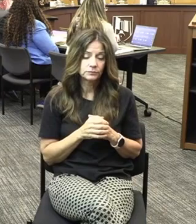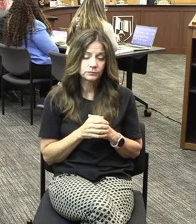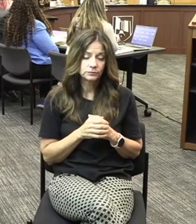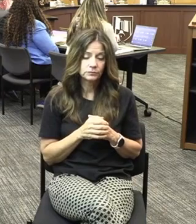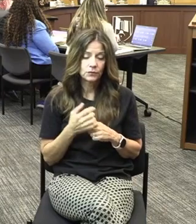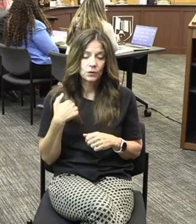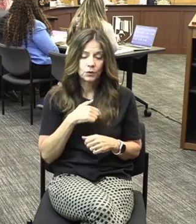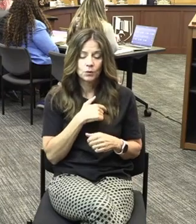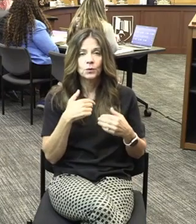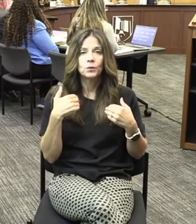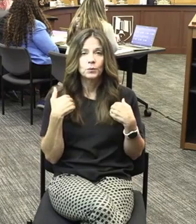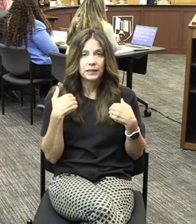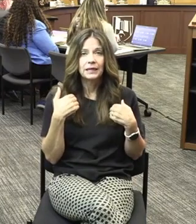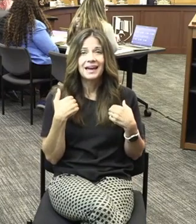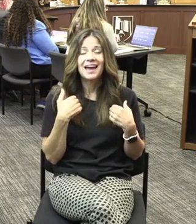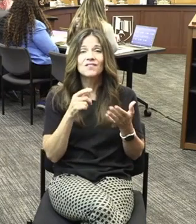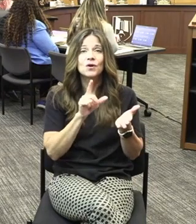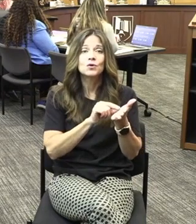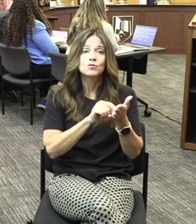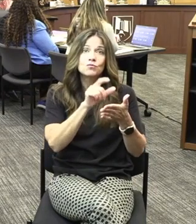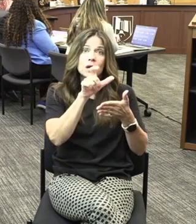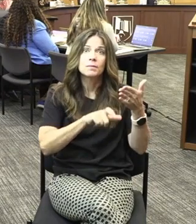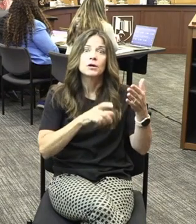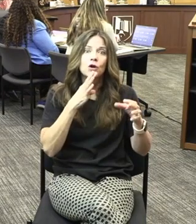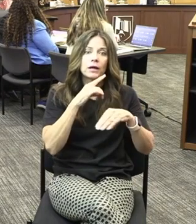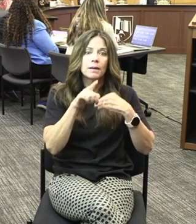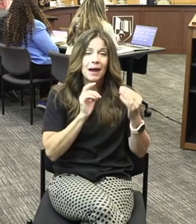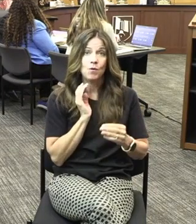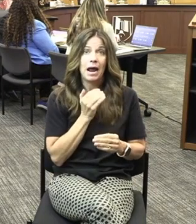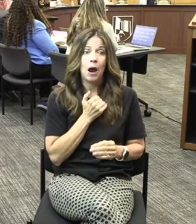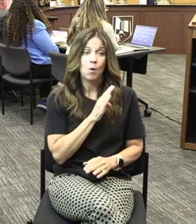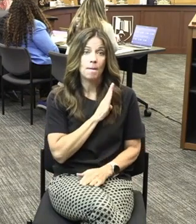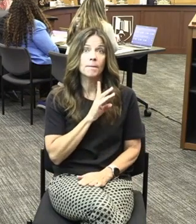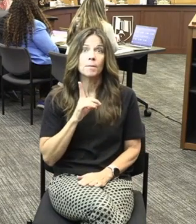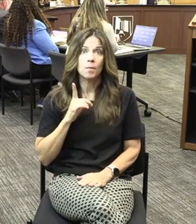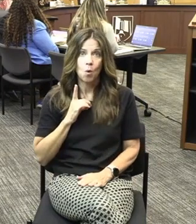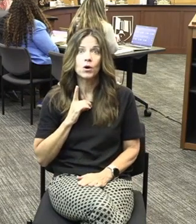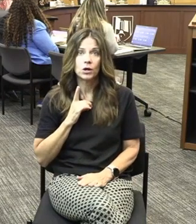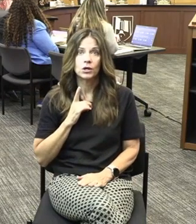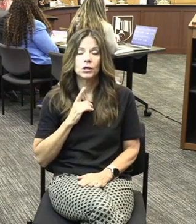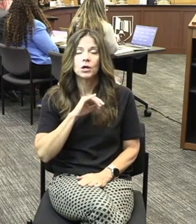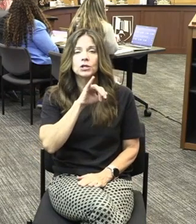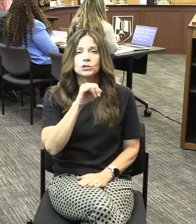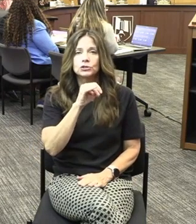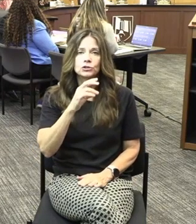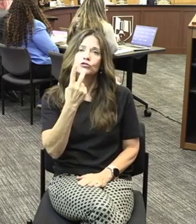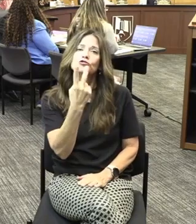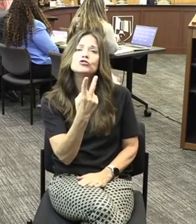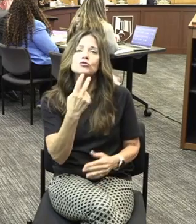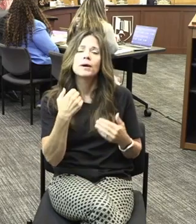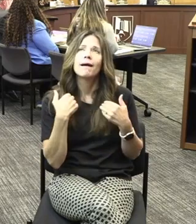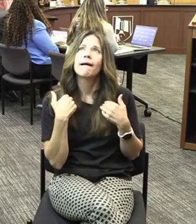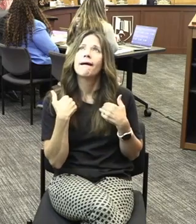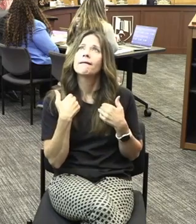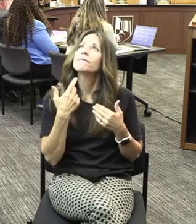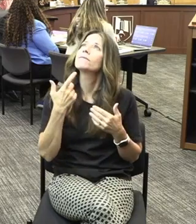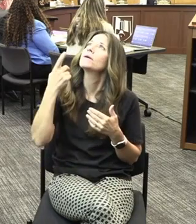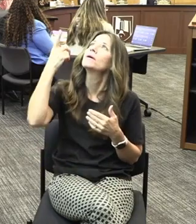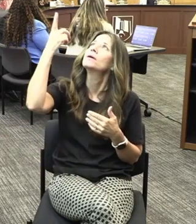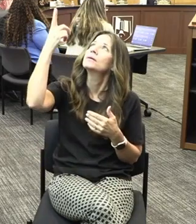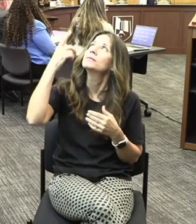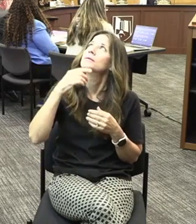We have newspaper articles talking about our board. 2 Joliet Junior College trustees create a hostile atmosphere for the